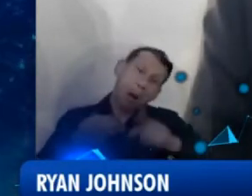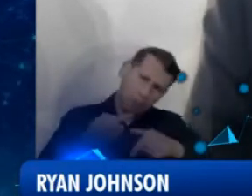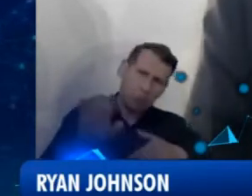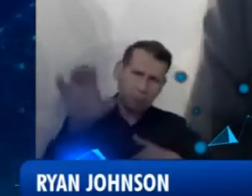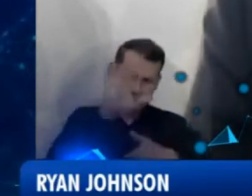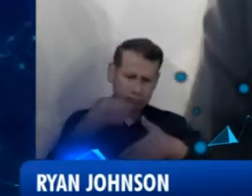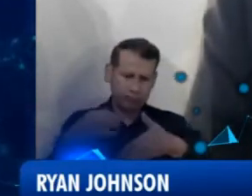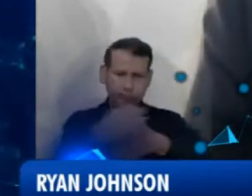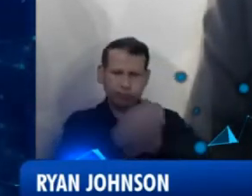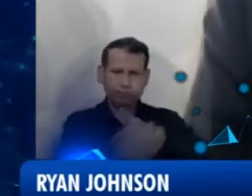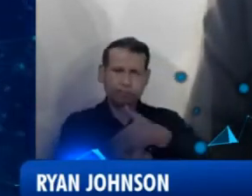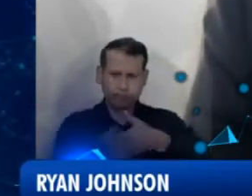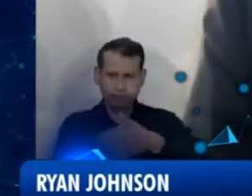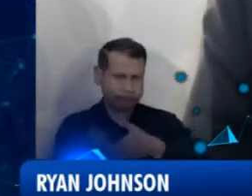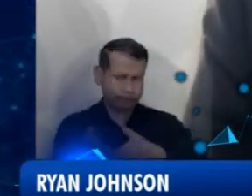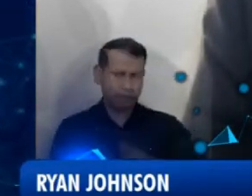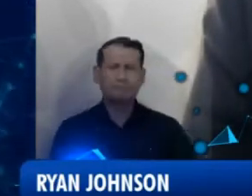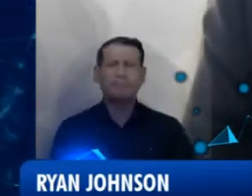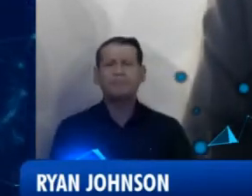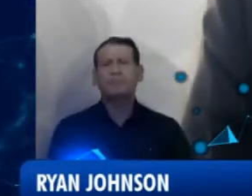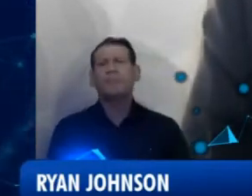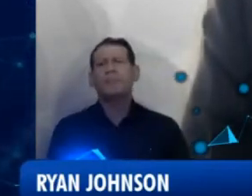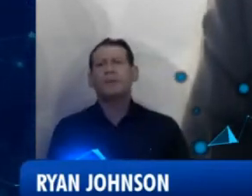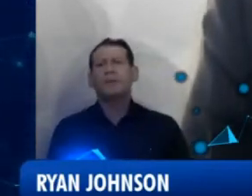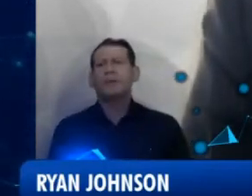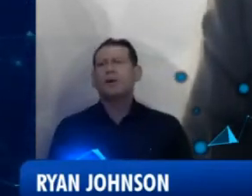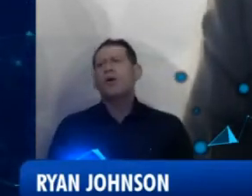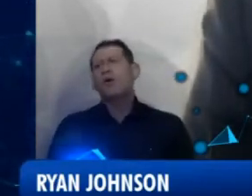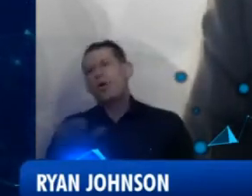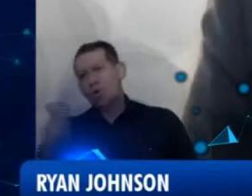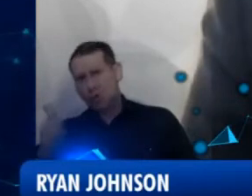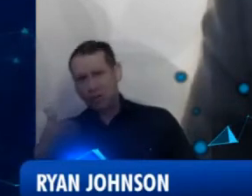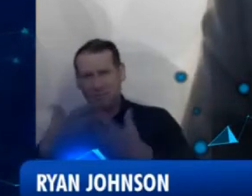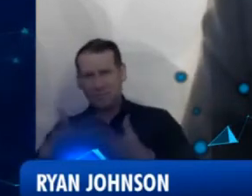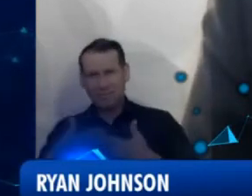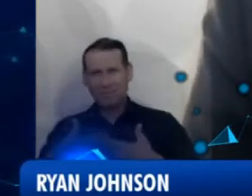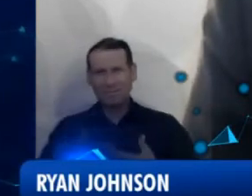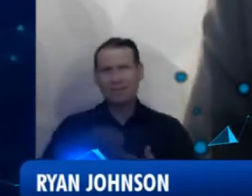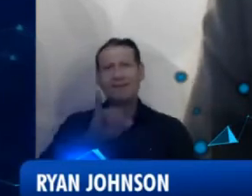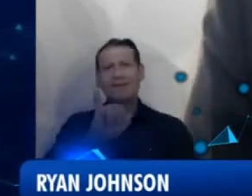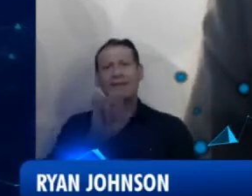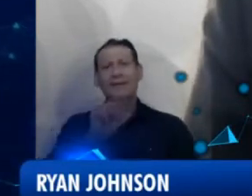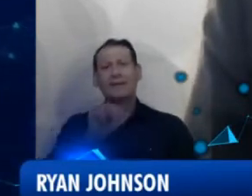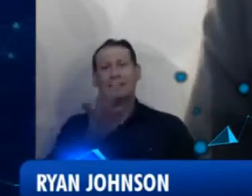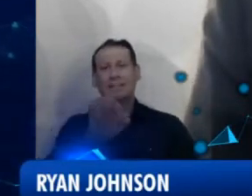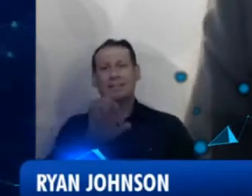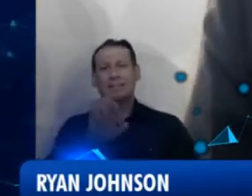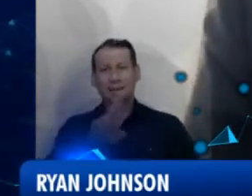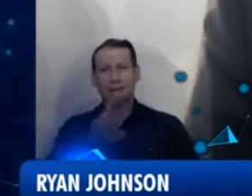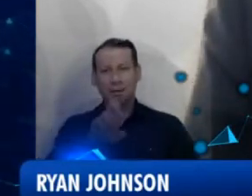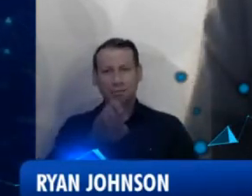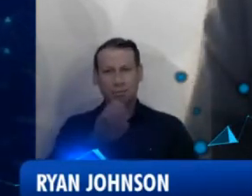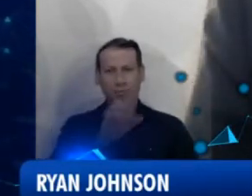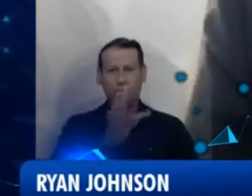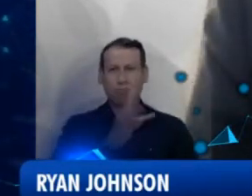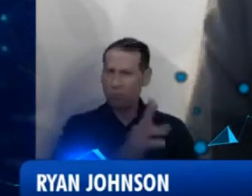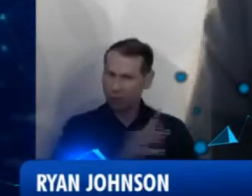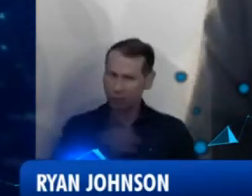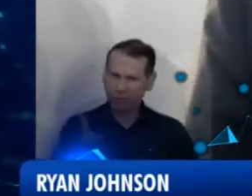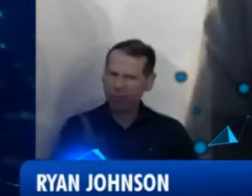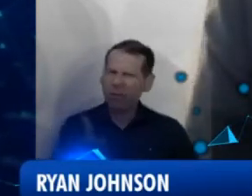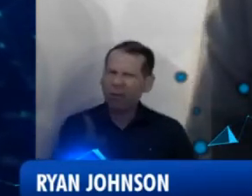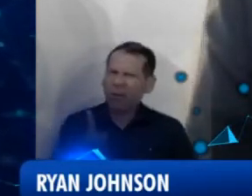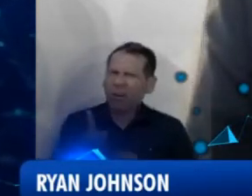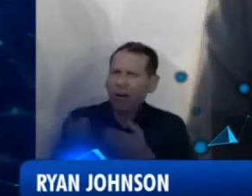So we have actually launched a society with a Pan-American company that is called Intercore, so that we can provide this service